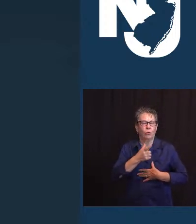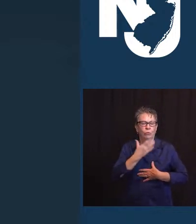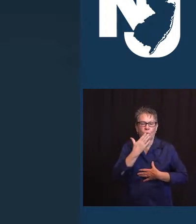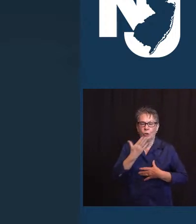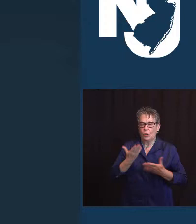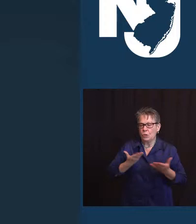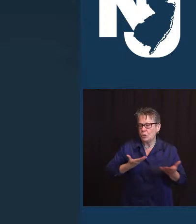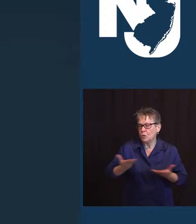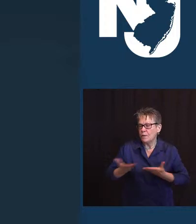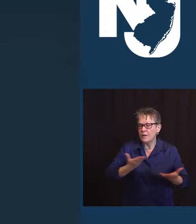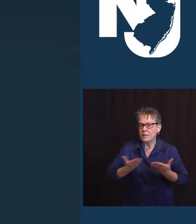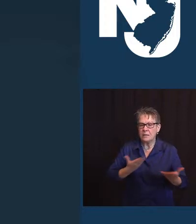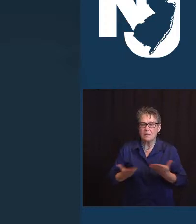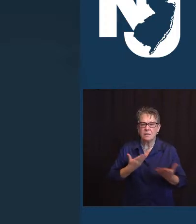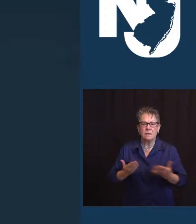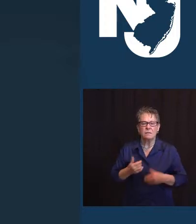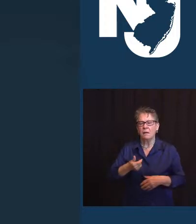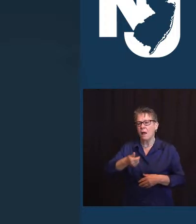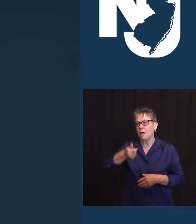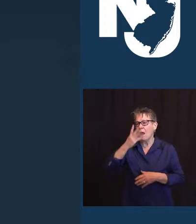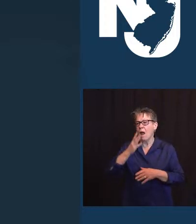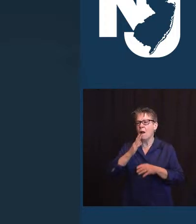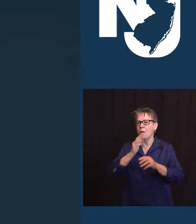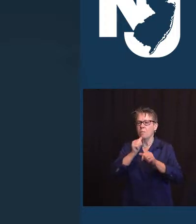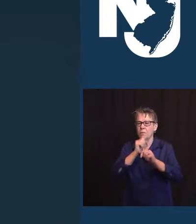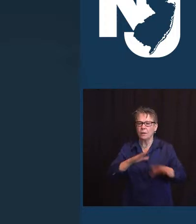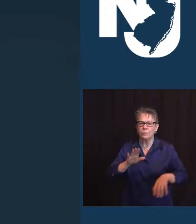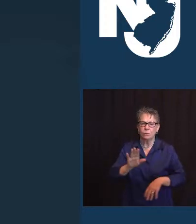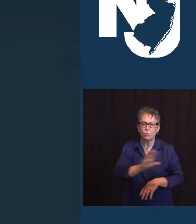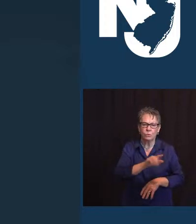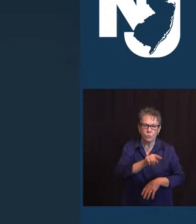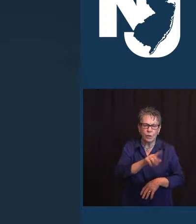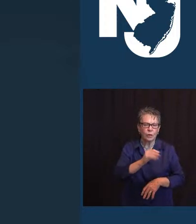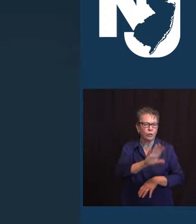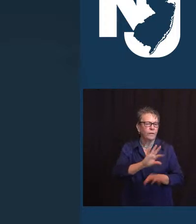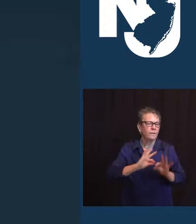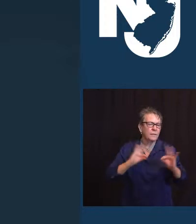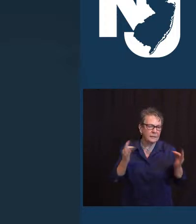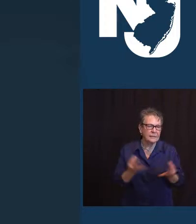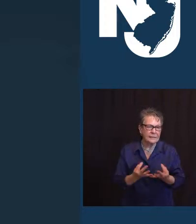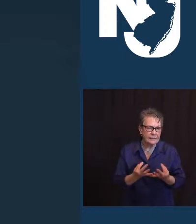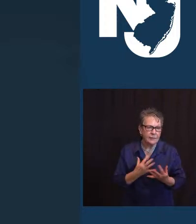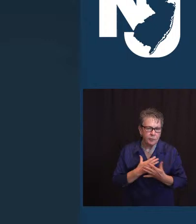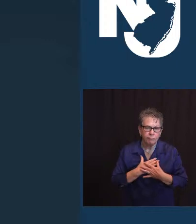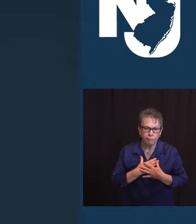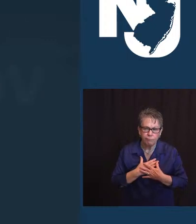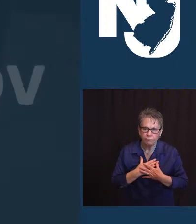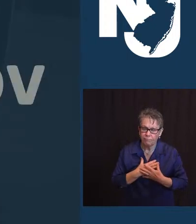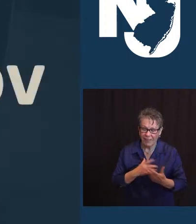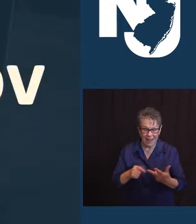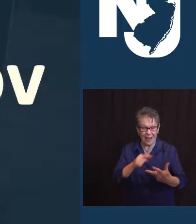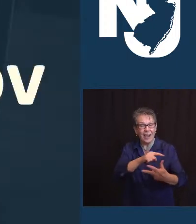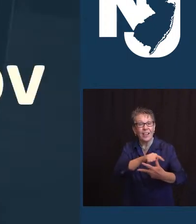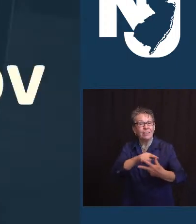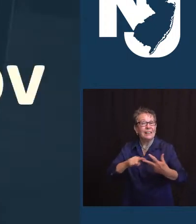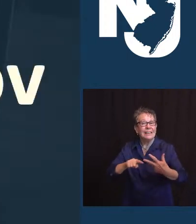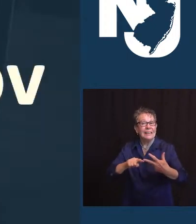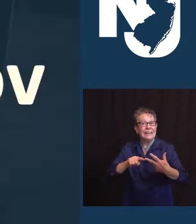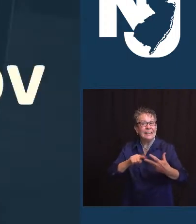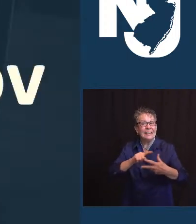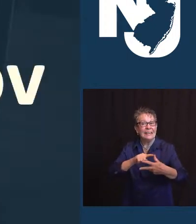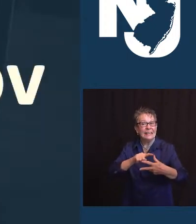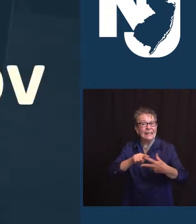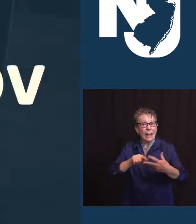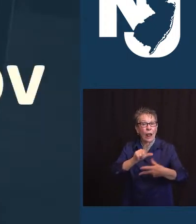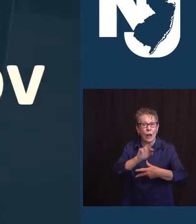honoring, and may God bless and watch over her, her memory, and her family. So we remember Luis, Anthony, and